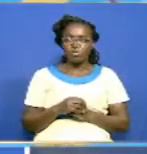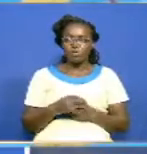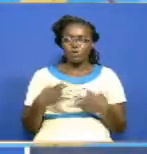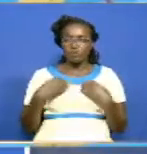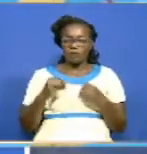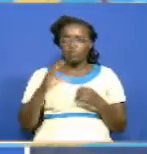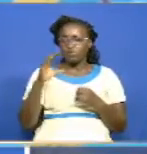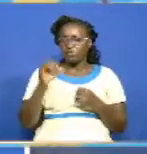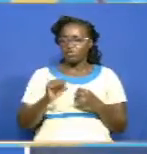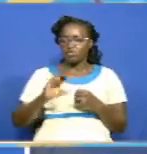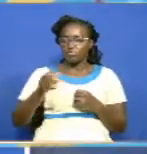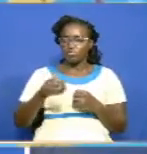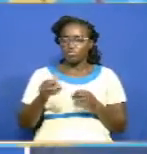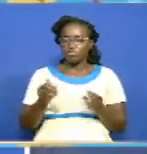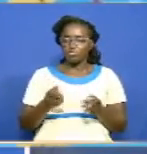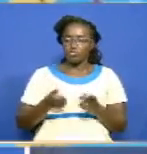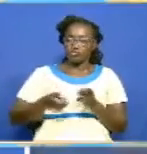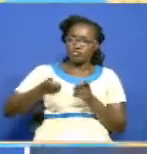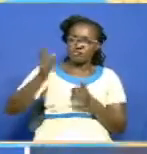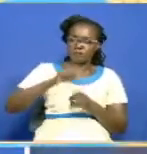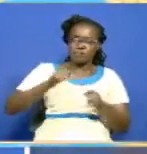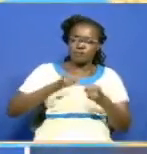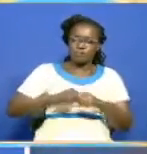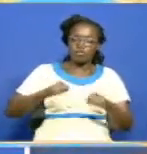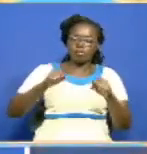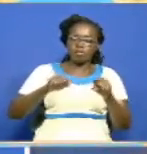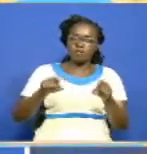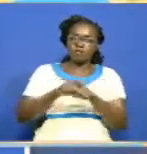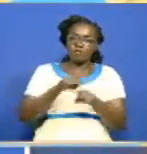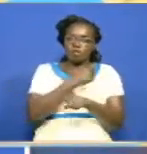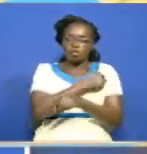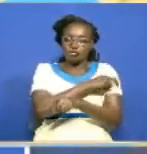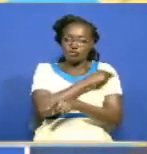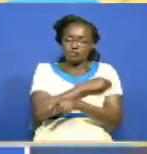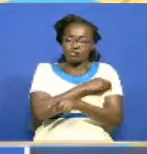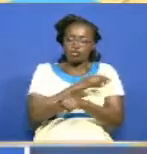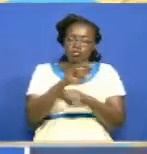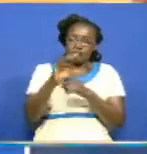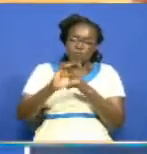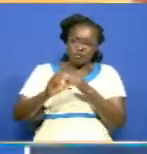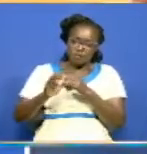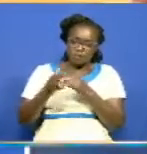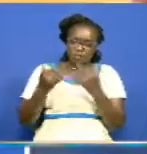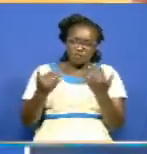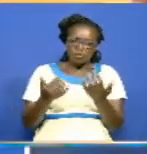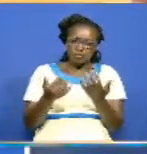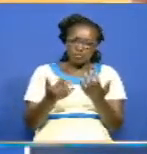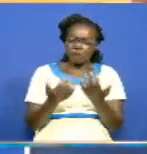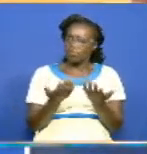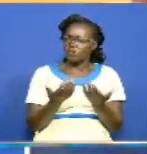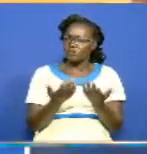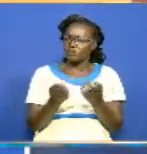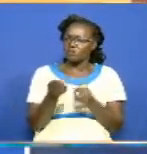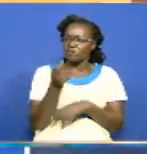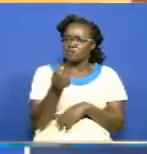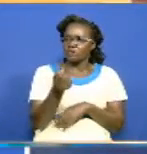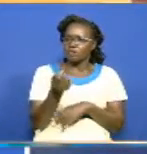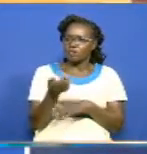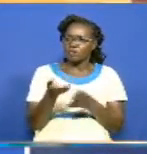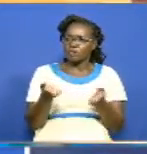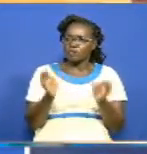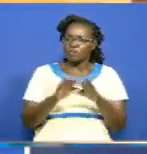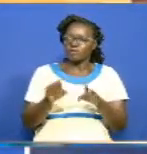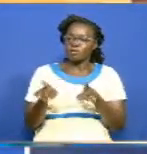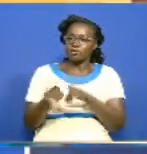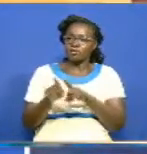CS calling on counties to increase their capacity as hospitals in the country were overstretched. The number of fatalities also